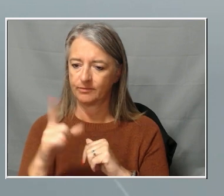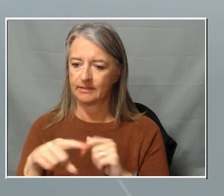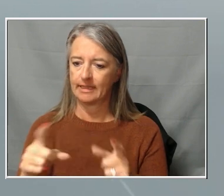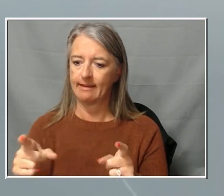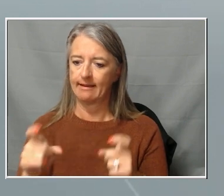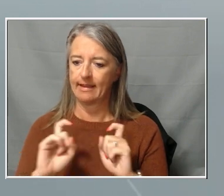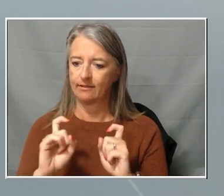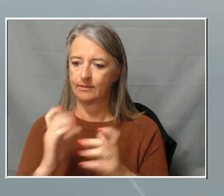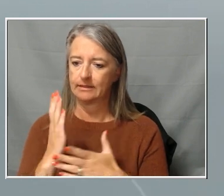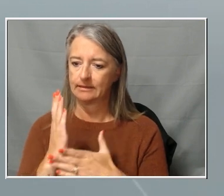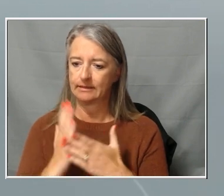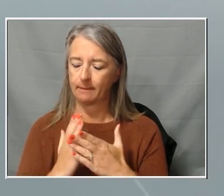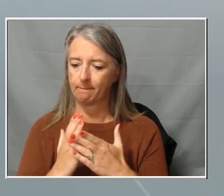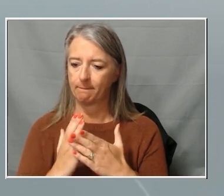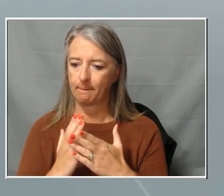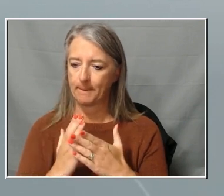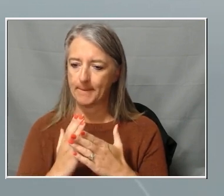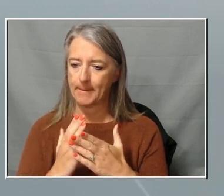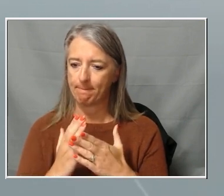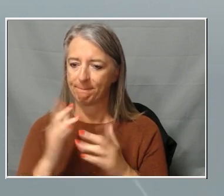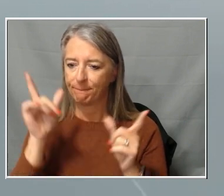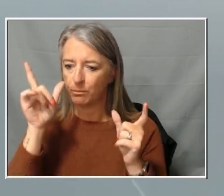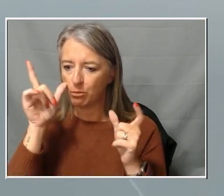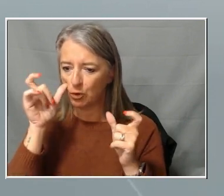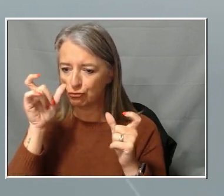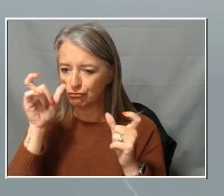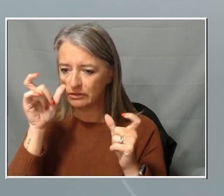gifted me some portraits, some